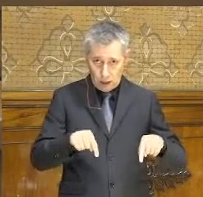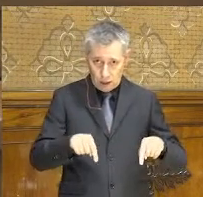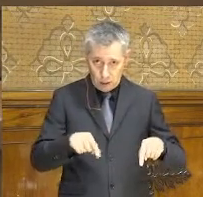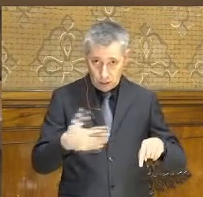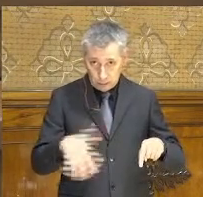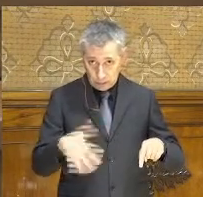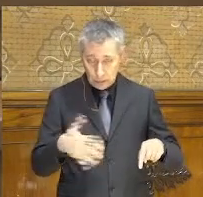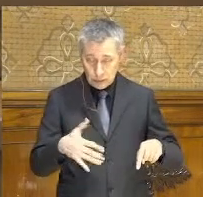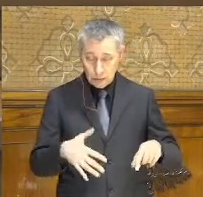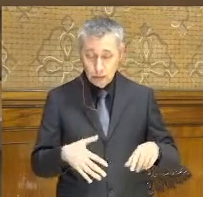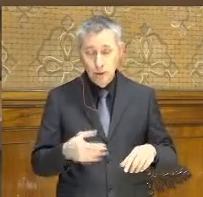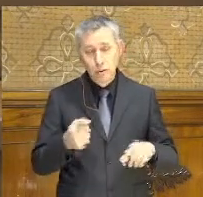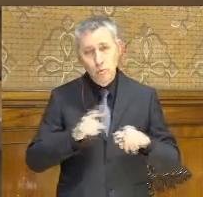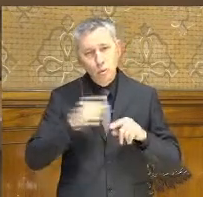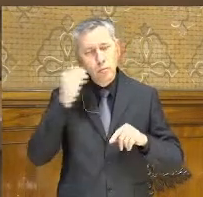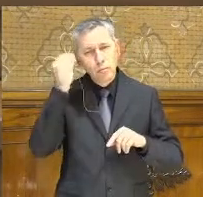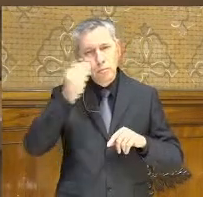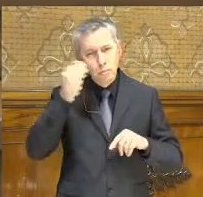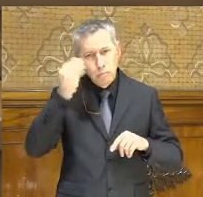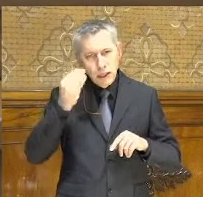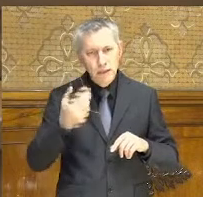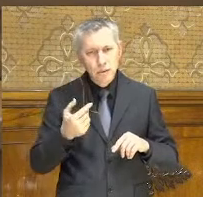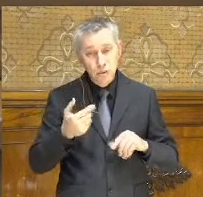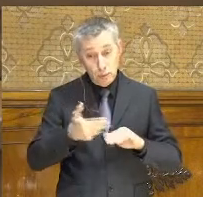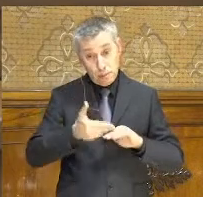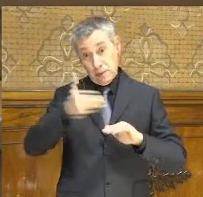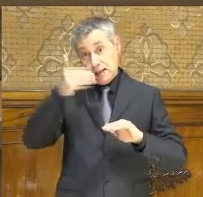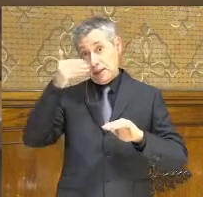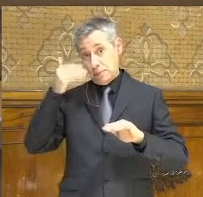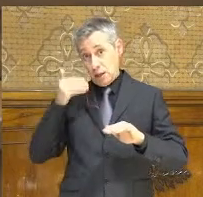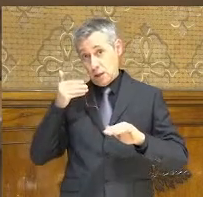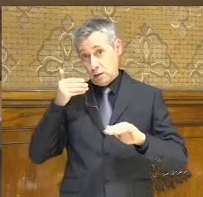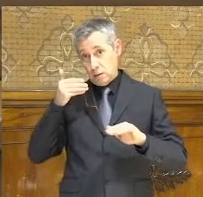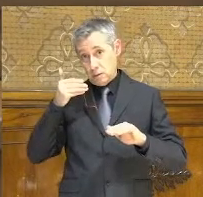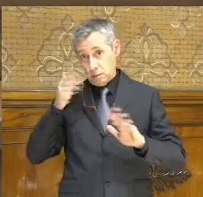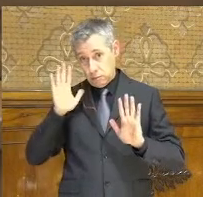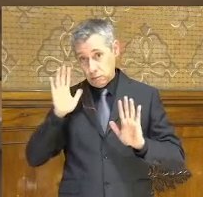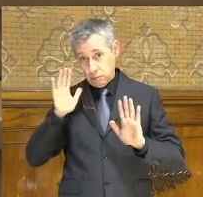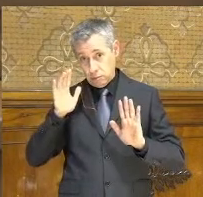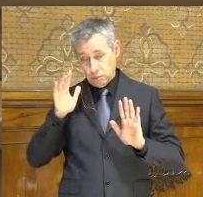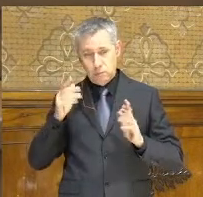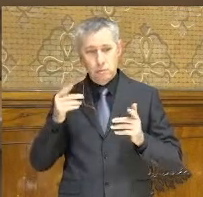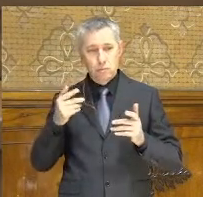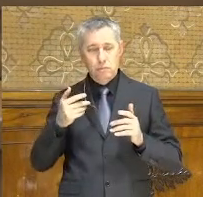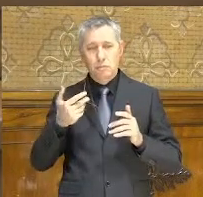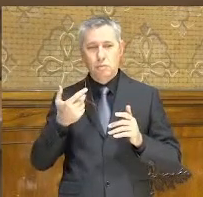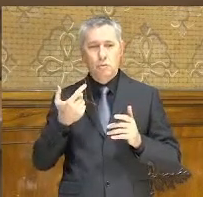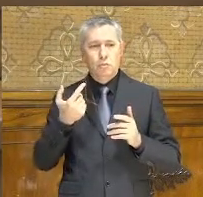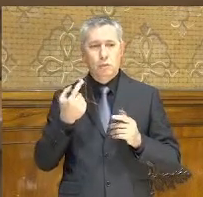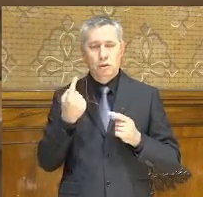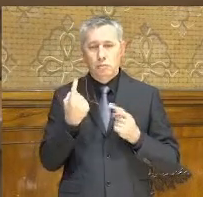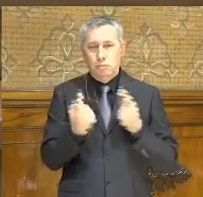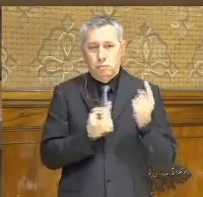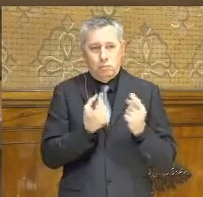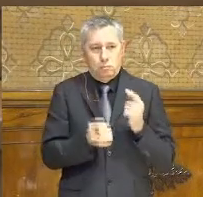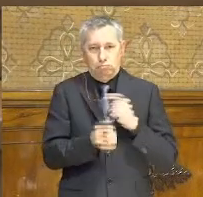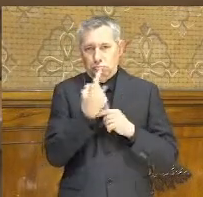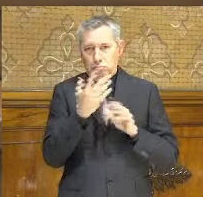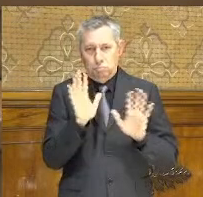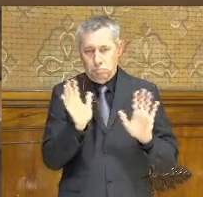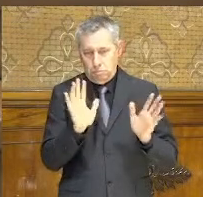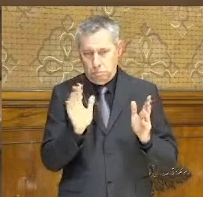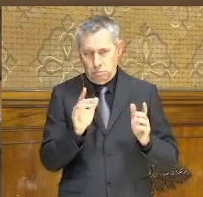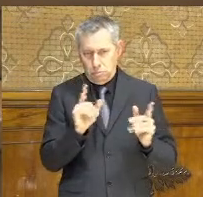before these weeks, also before, it's a sort of ultra-temporal problem